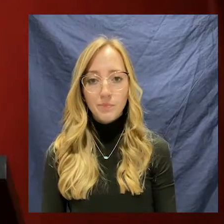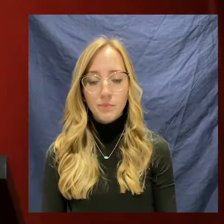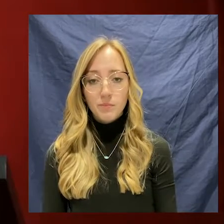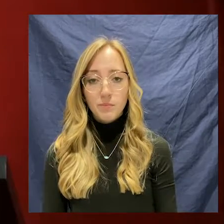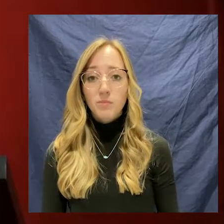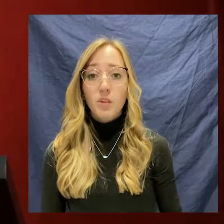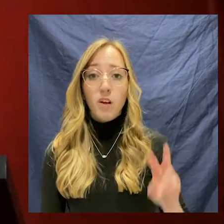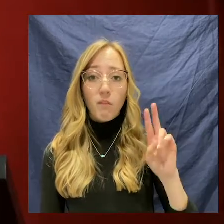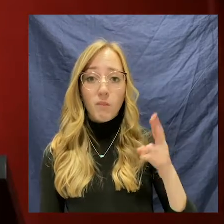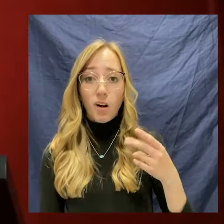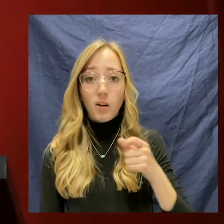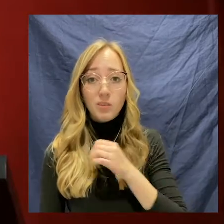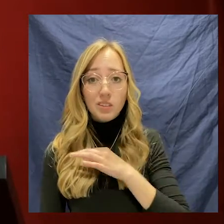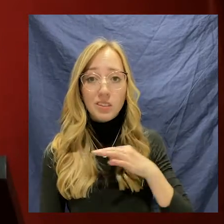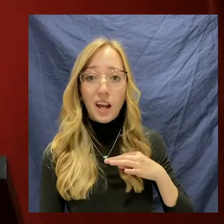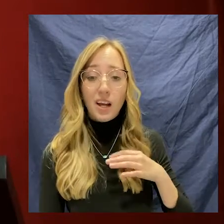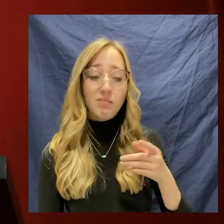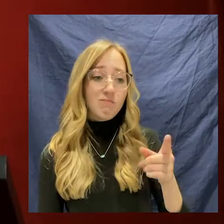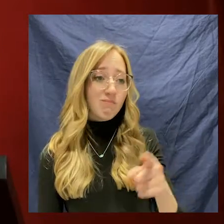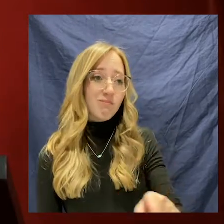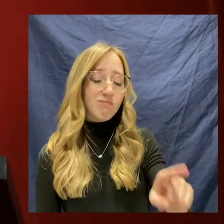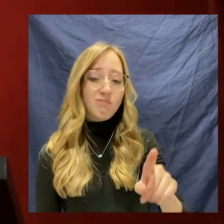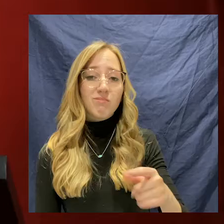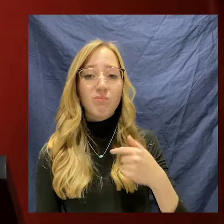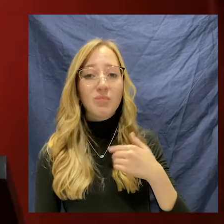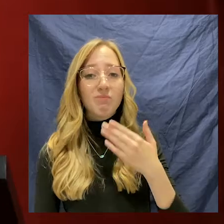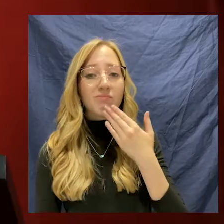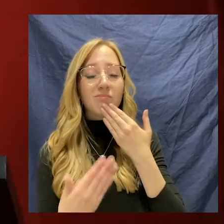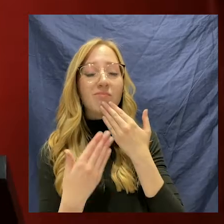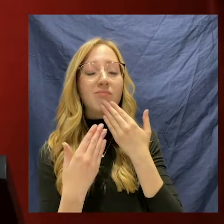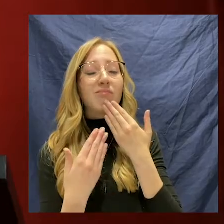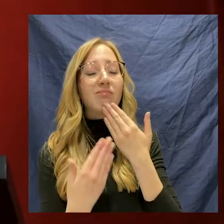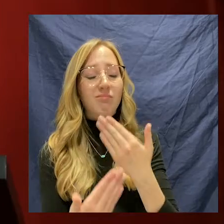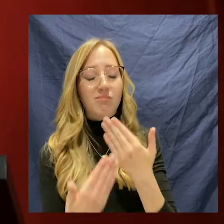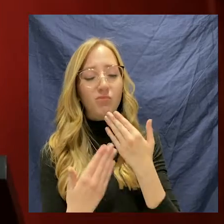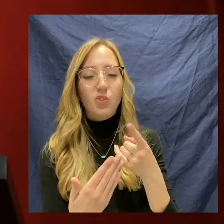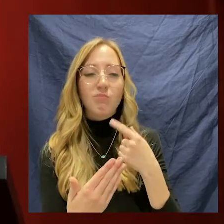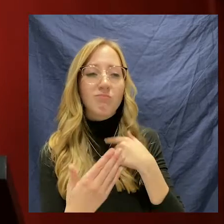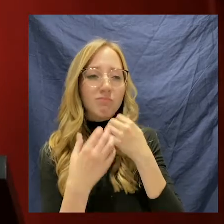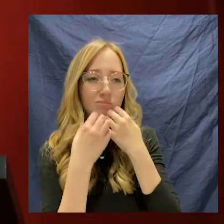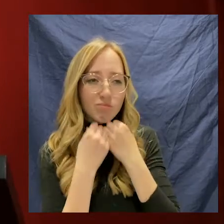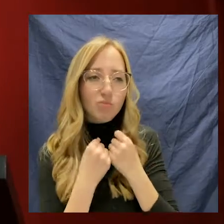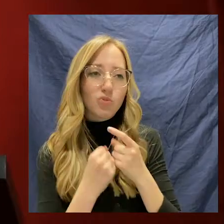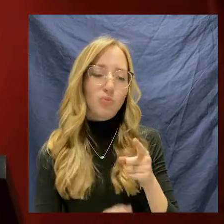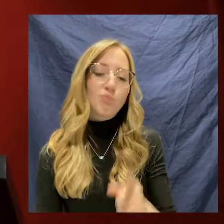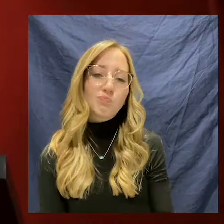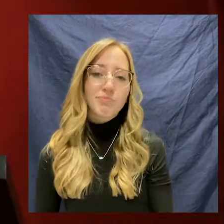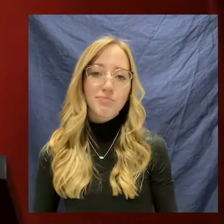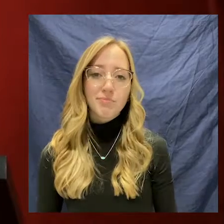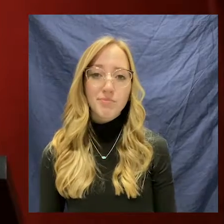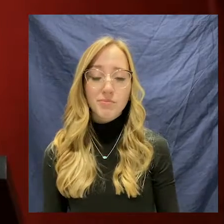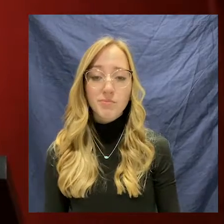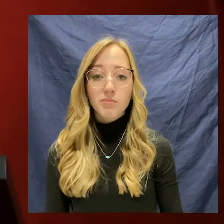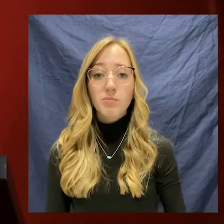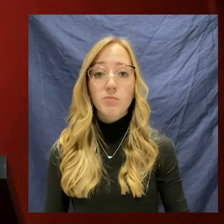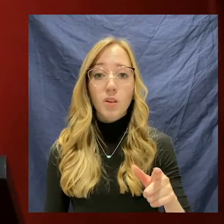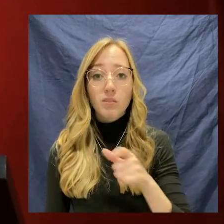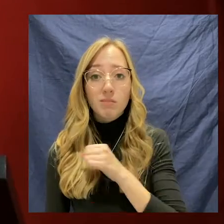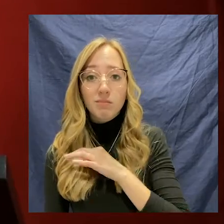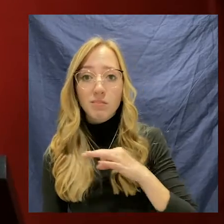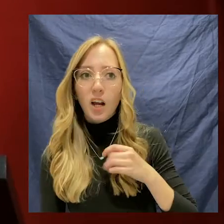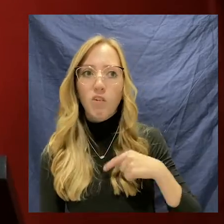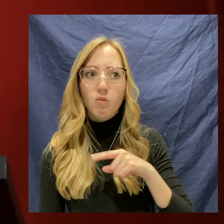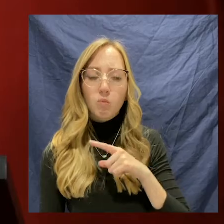House staff, we are grateful for you and for all that you do. While we applaud the efforts